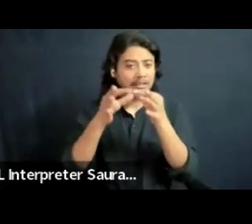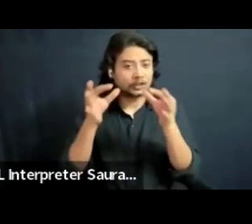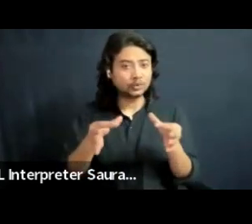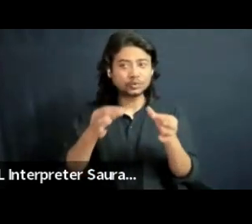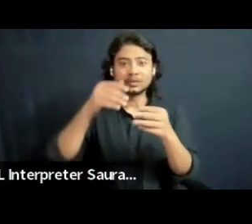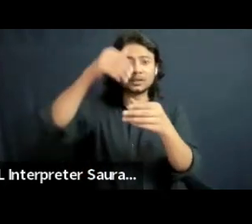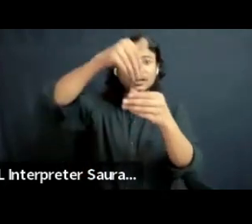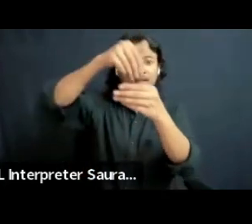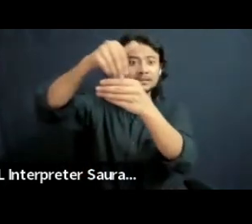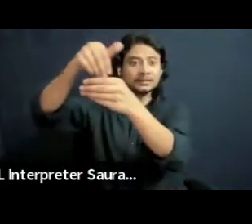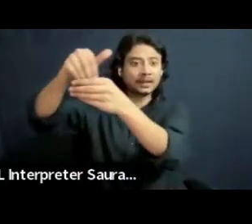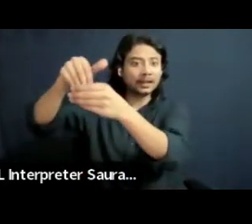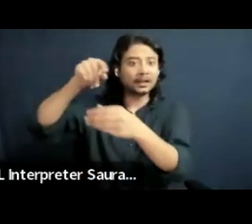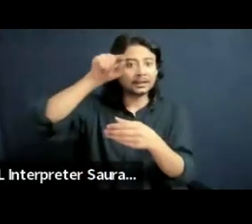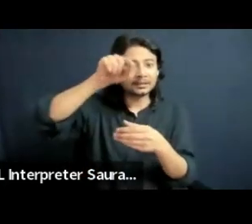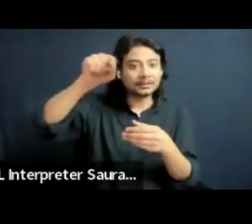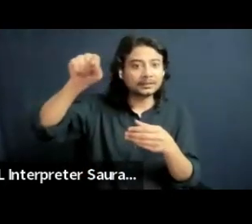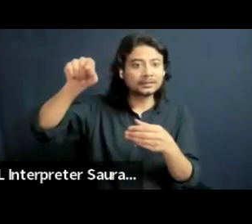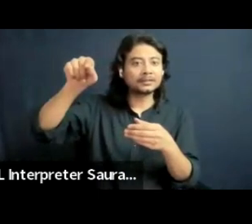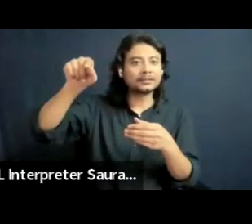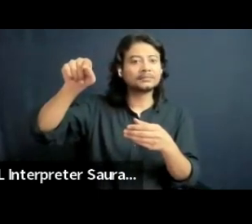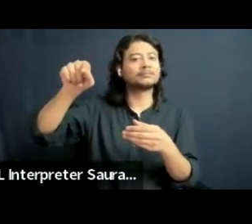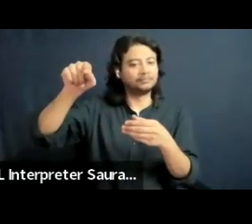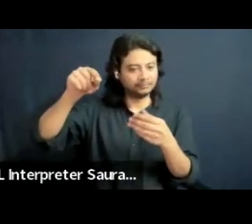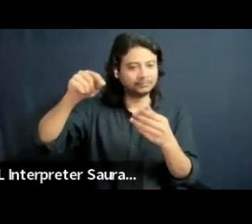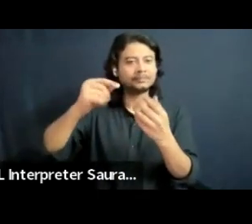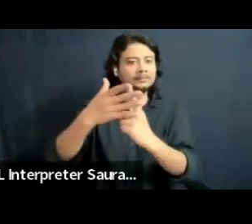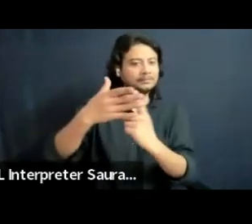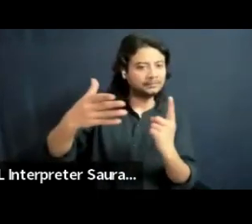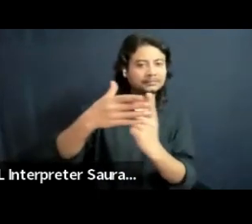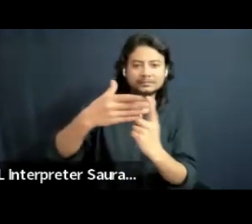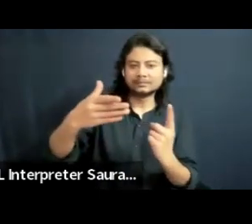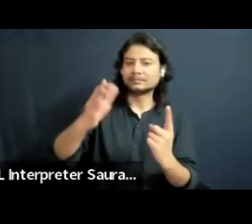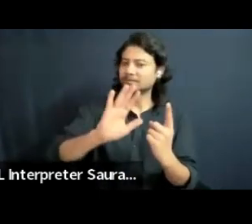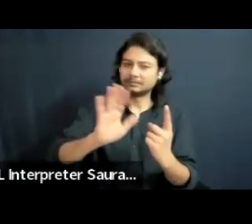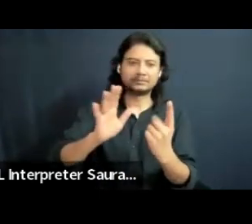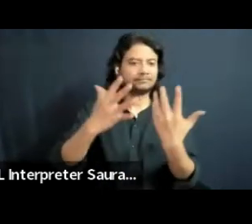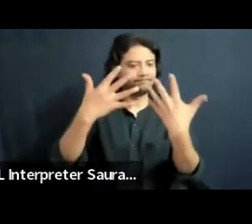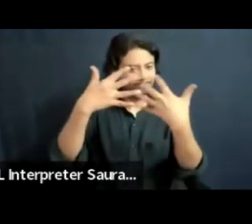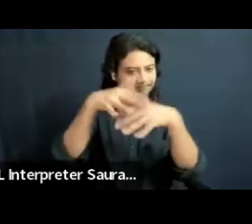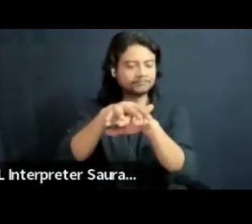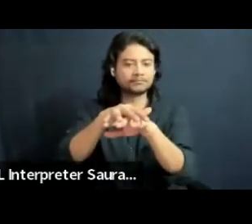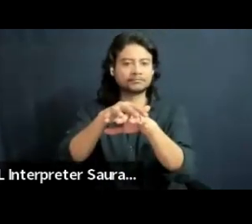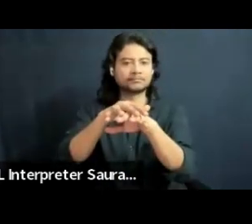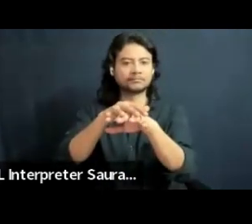we stop inclusion. And full participation. Full participation is